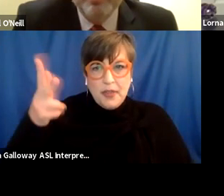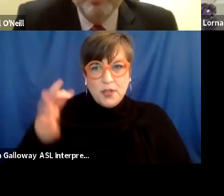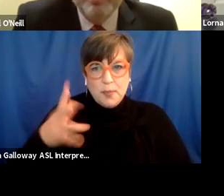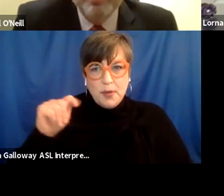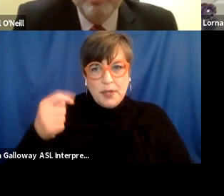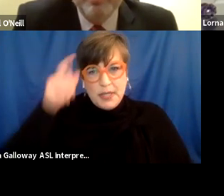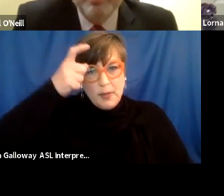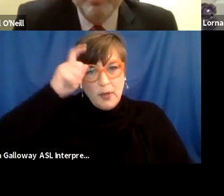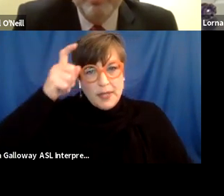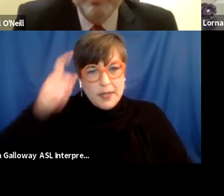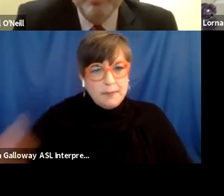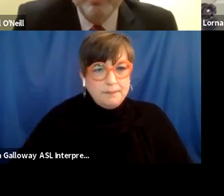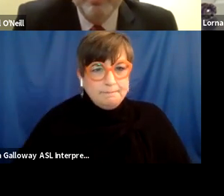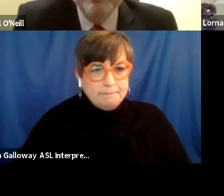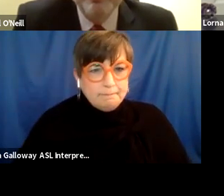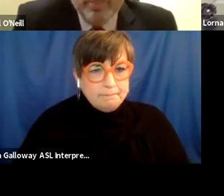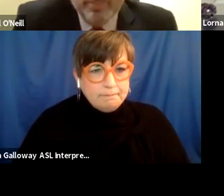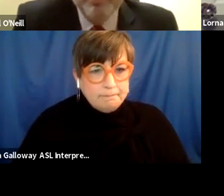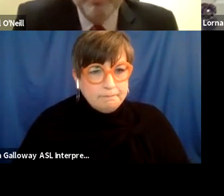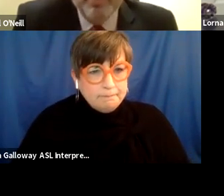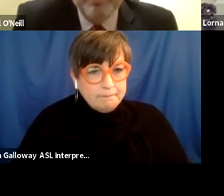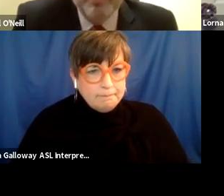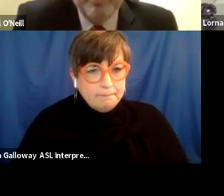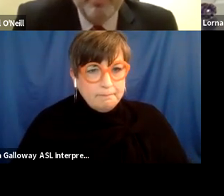And I'm the third interpreter on the team, Yolanta.